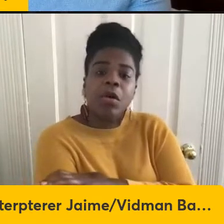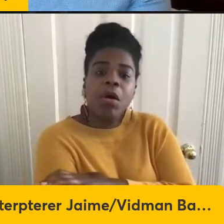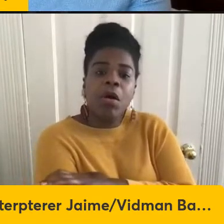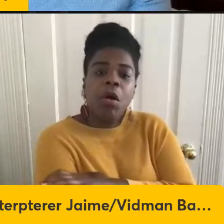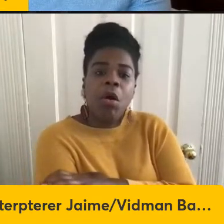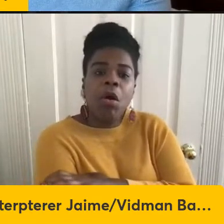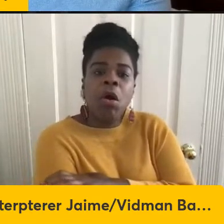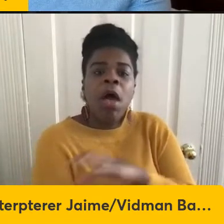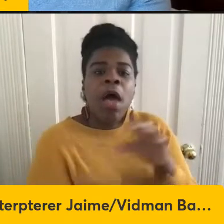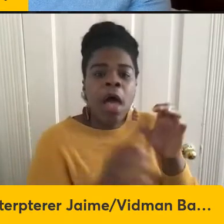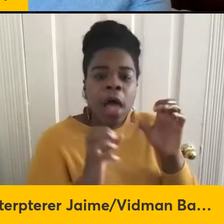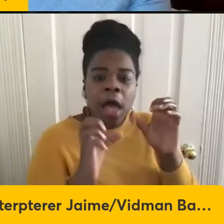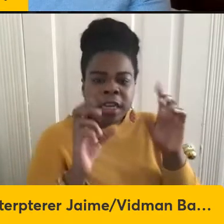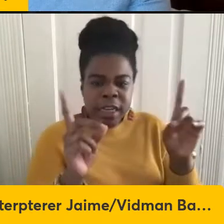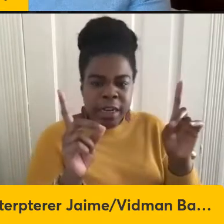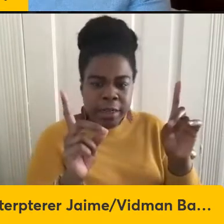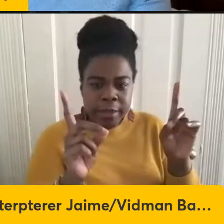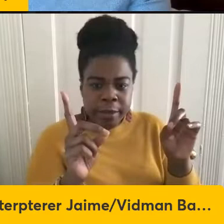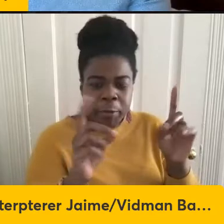education.